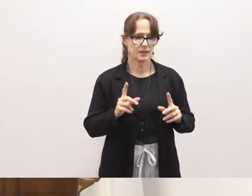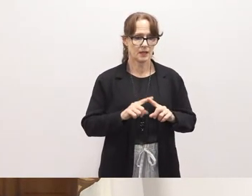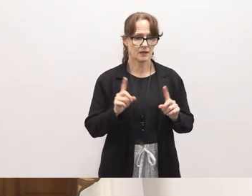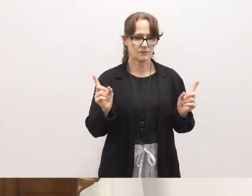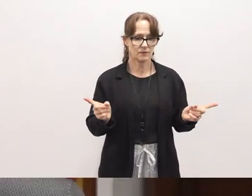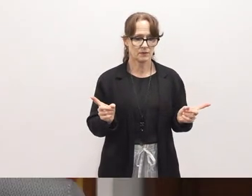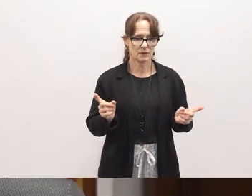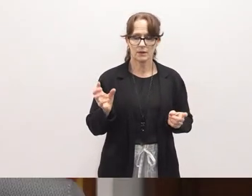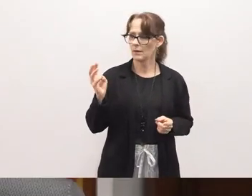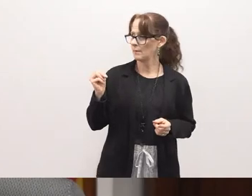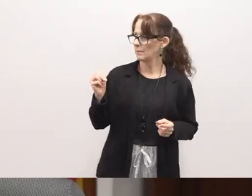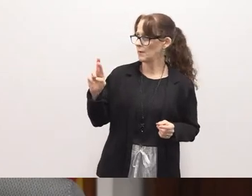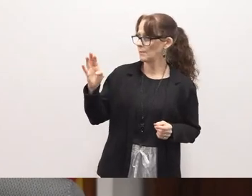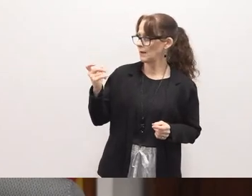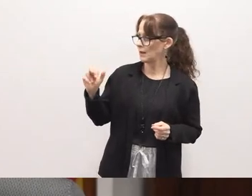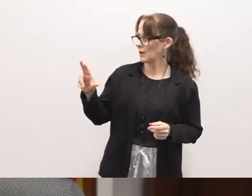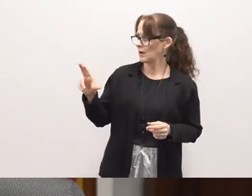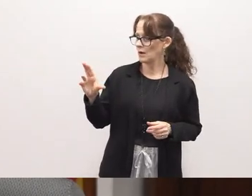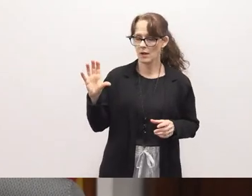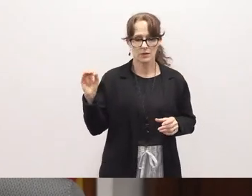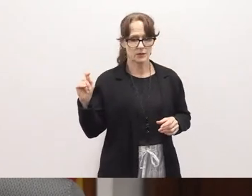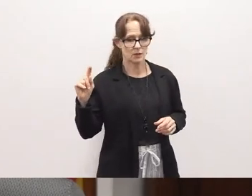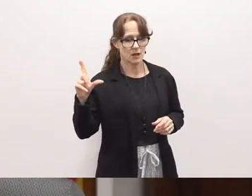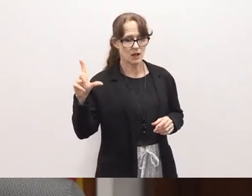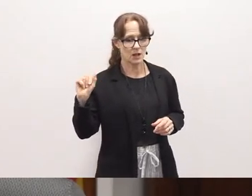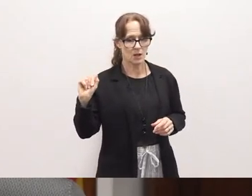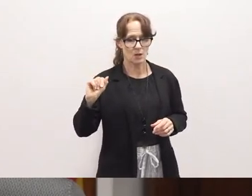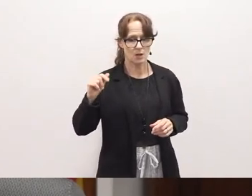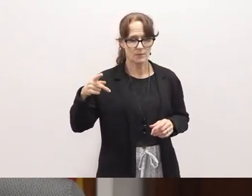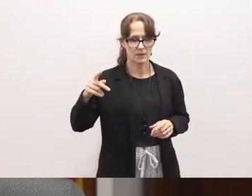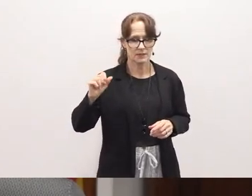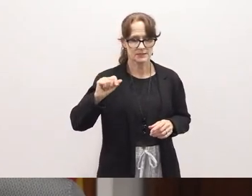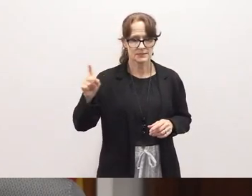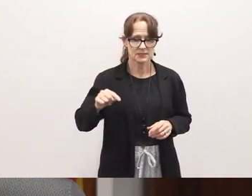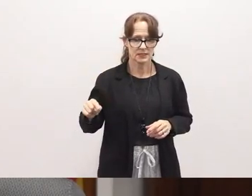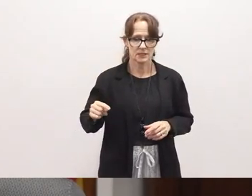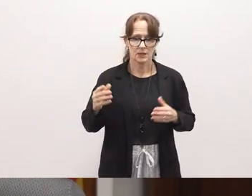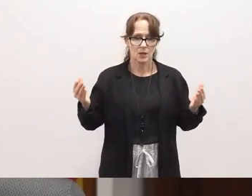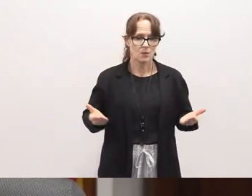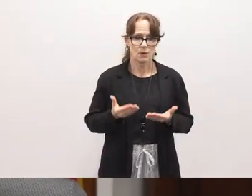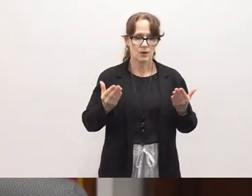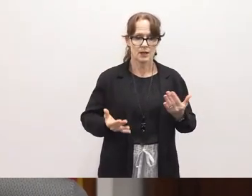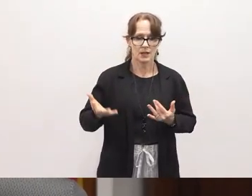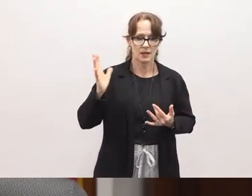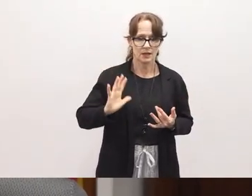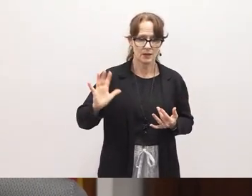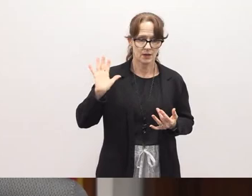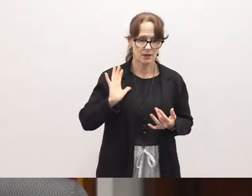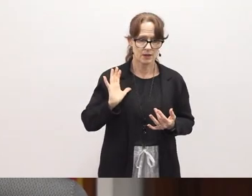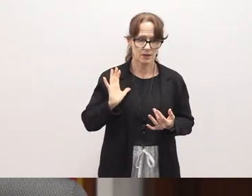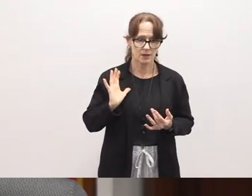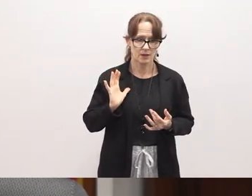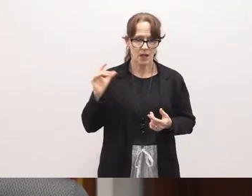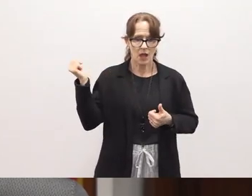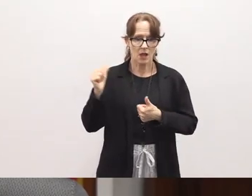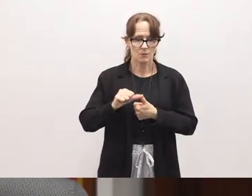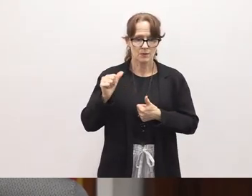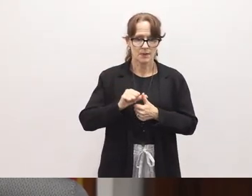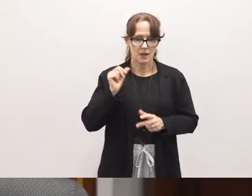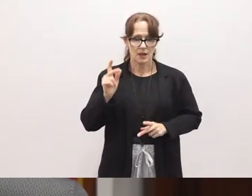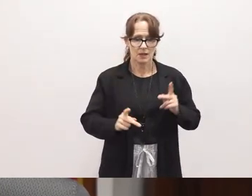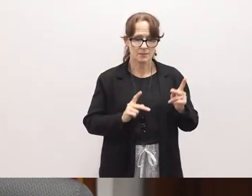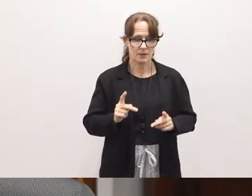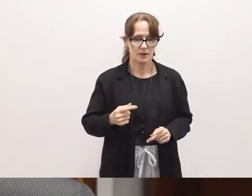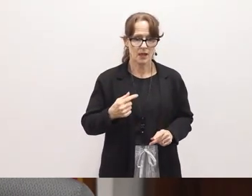Unfortunately, Mr. Miller, Mr. Otto, and Ms. Lopez were not here, Ms. Craighead. So I'll remind folks, I